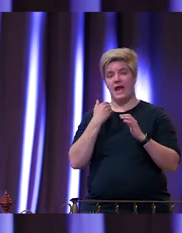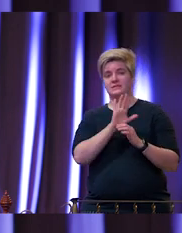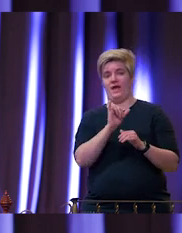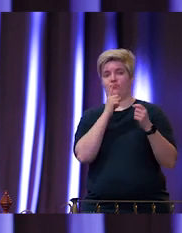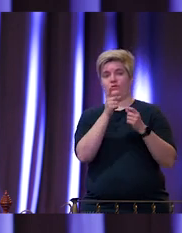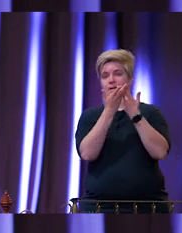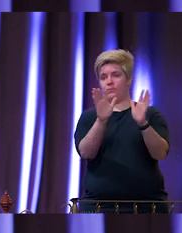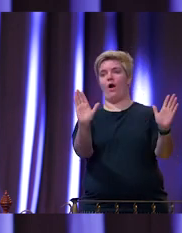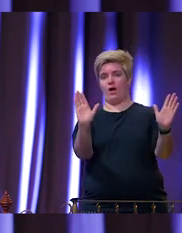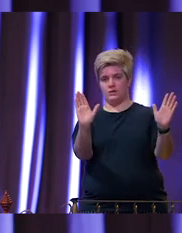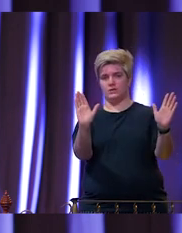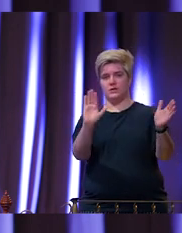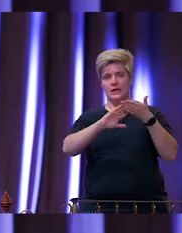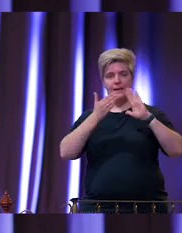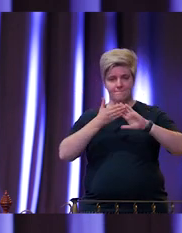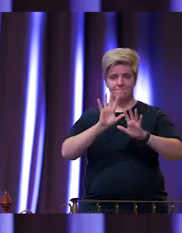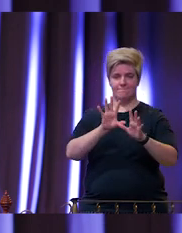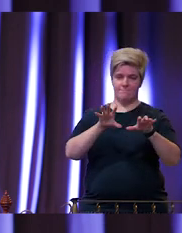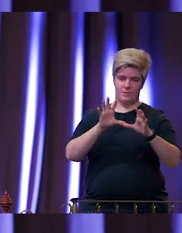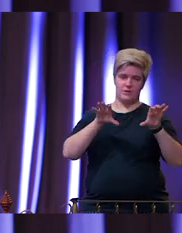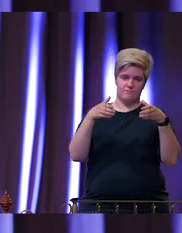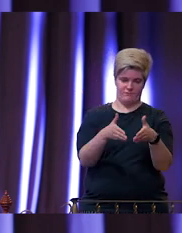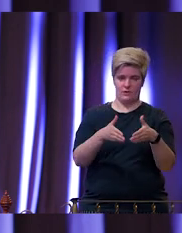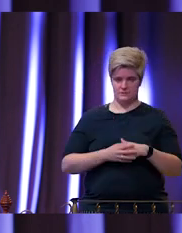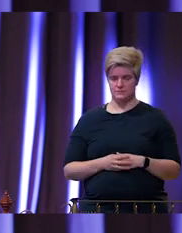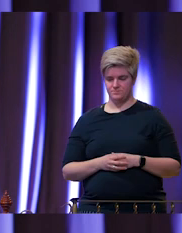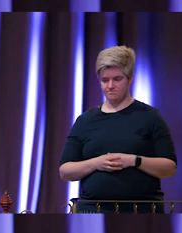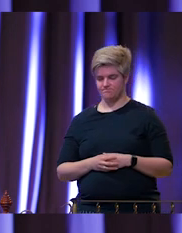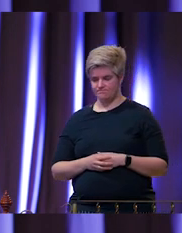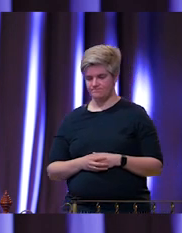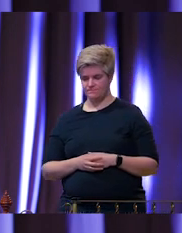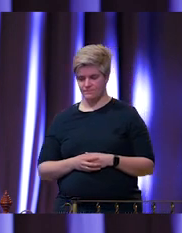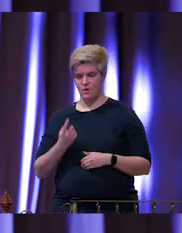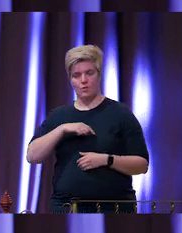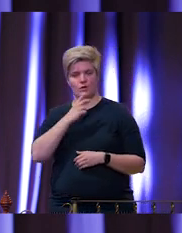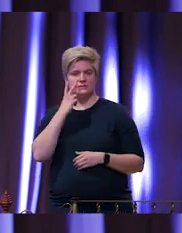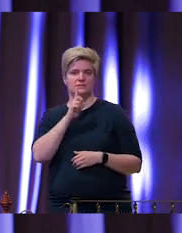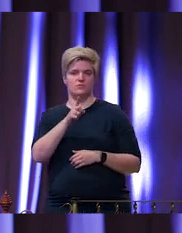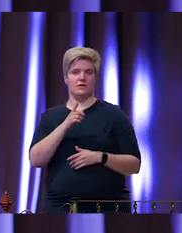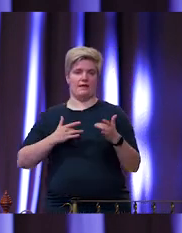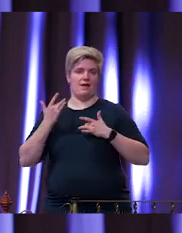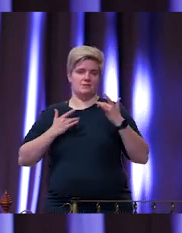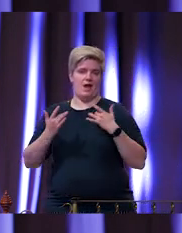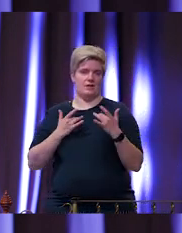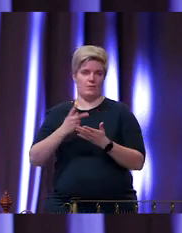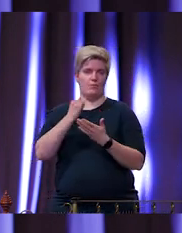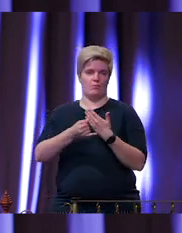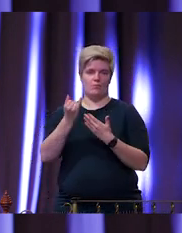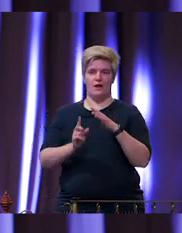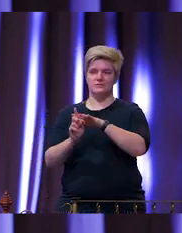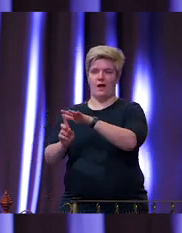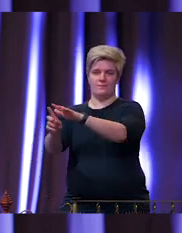of broad community-based focused, and we're seeing some really exciting, I think, projects come